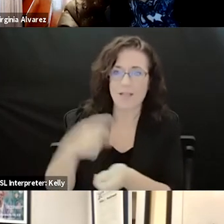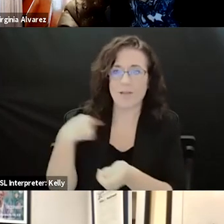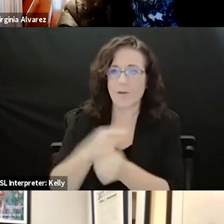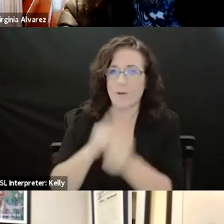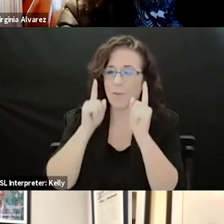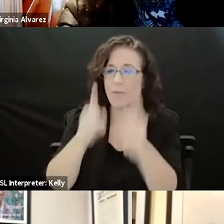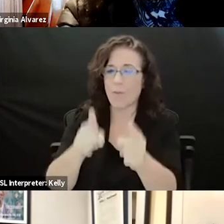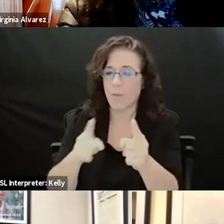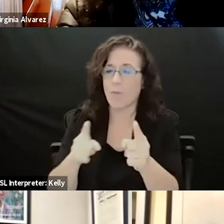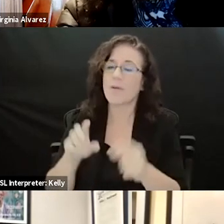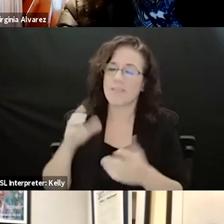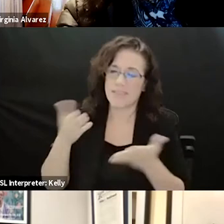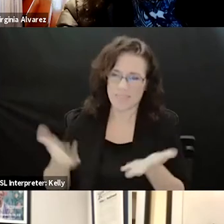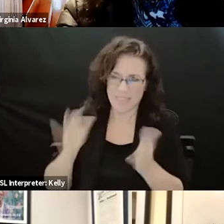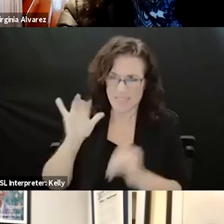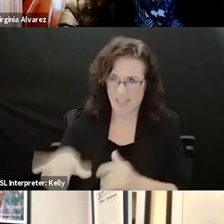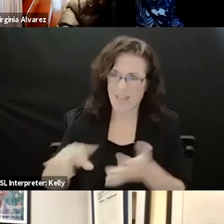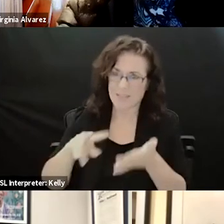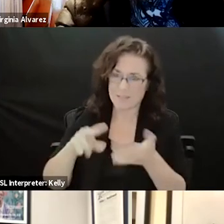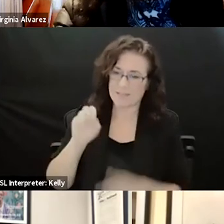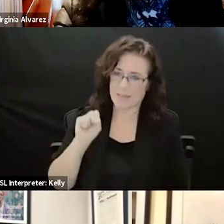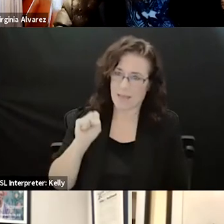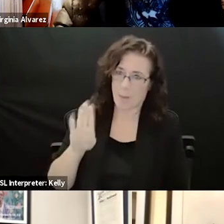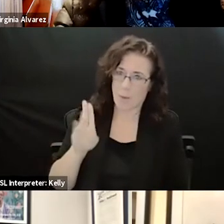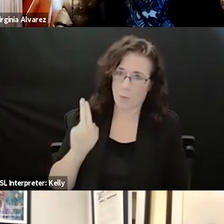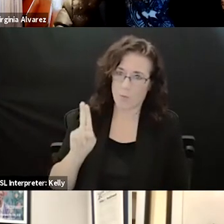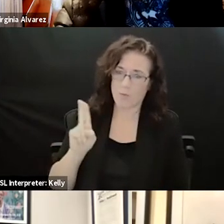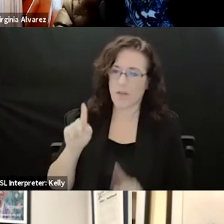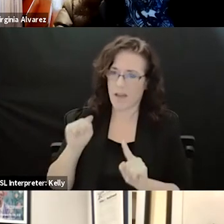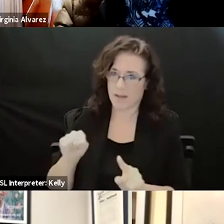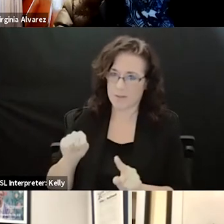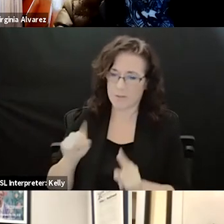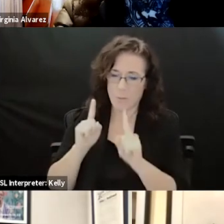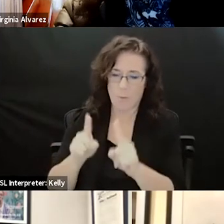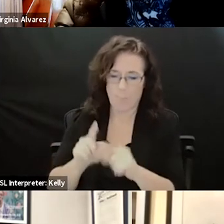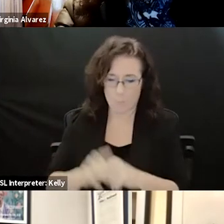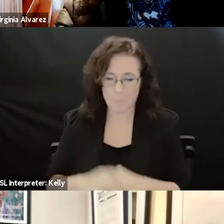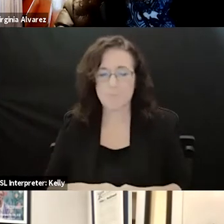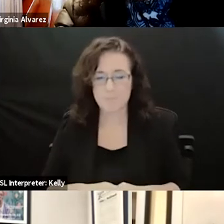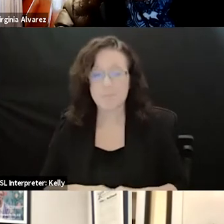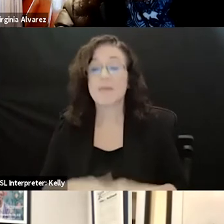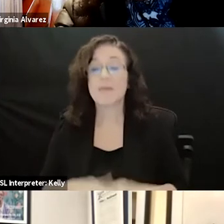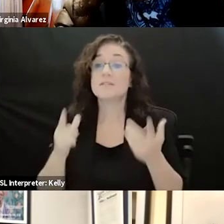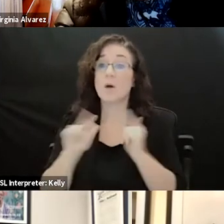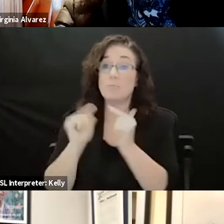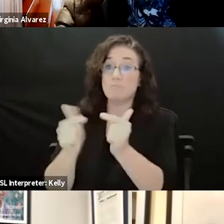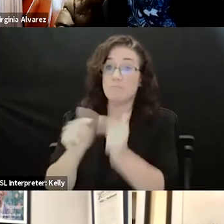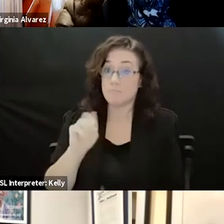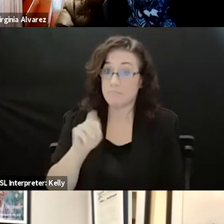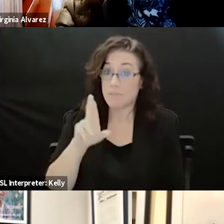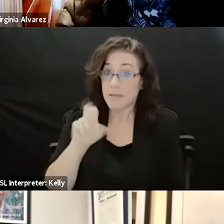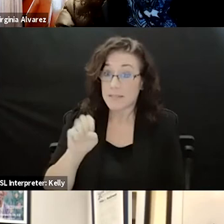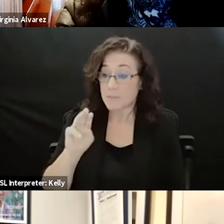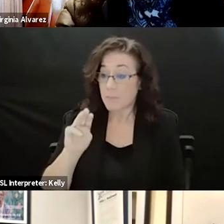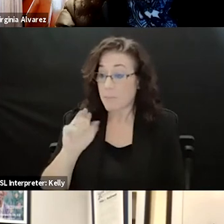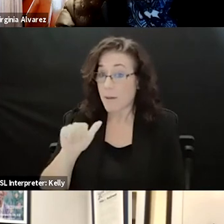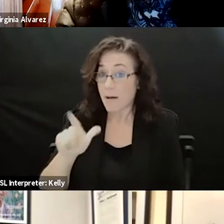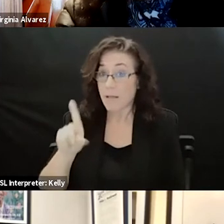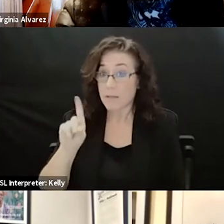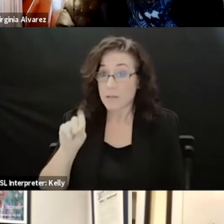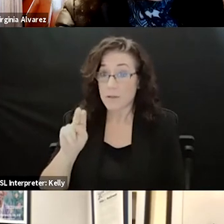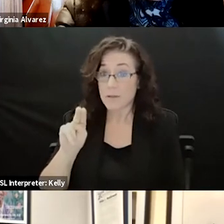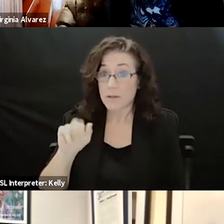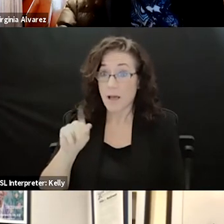about in addition to that i would like for miss maldonado to give us some ideas after the board's